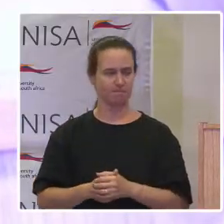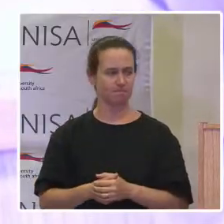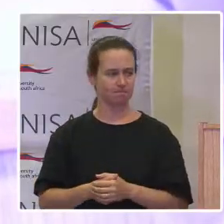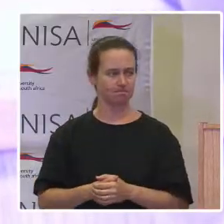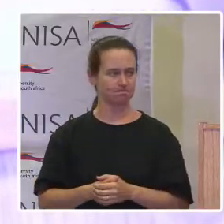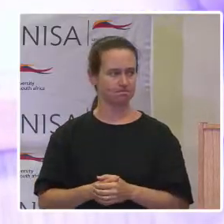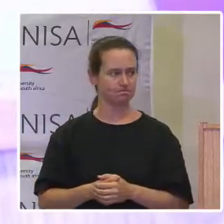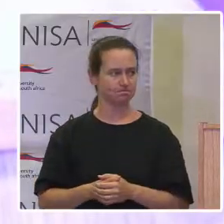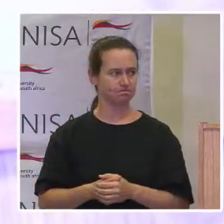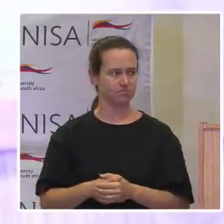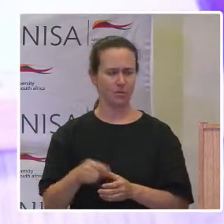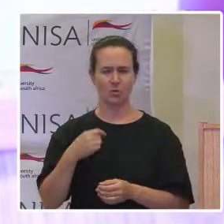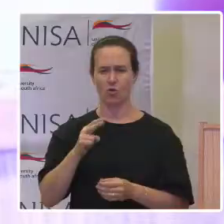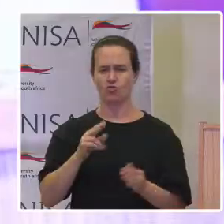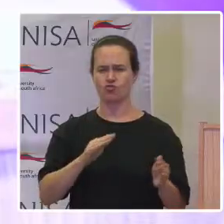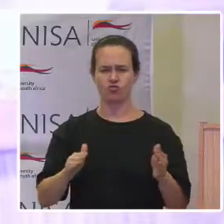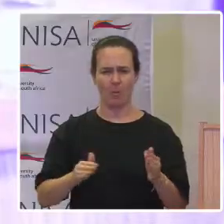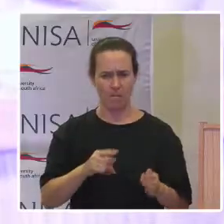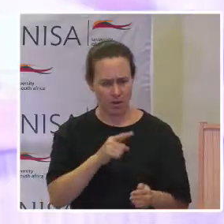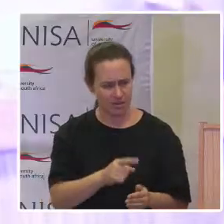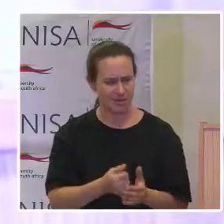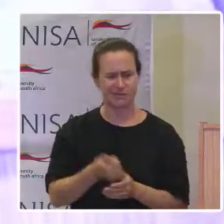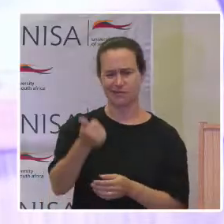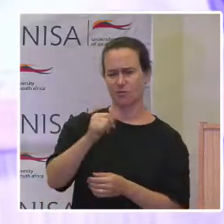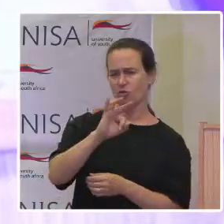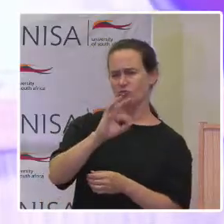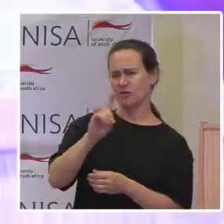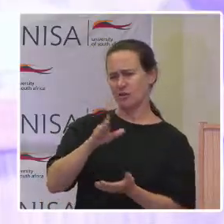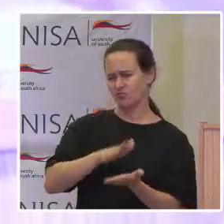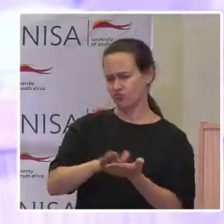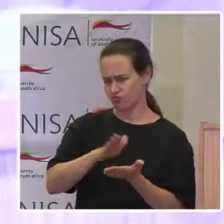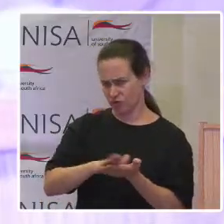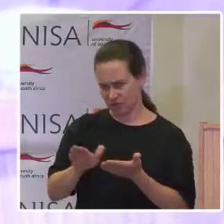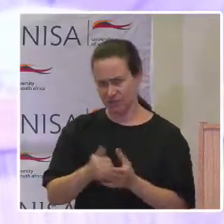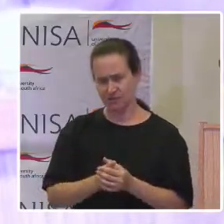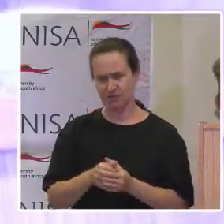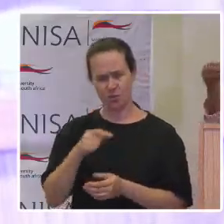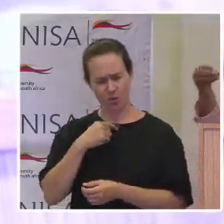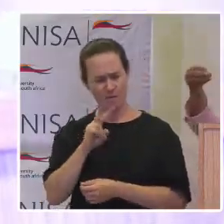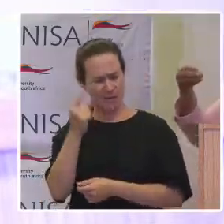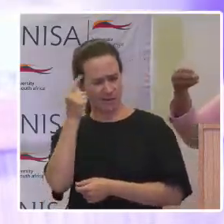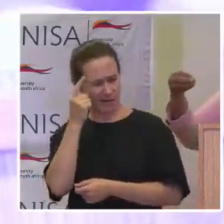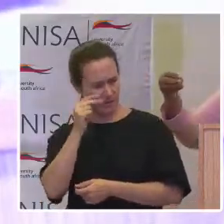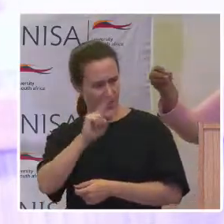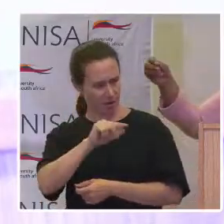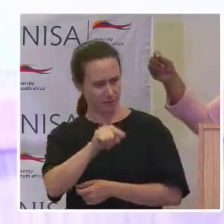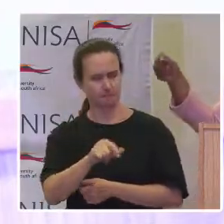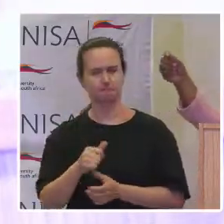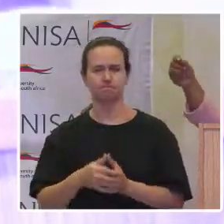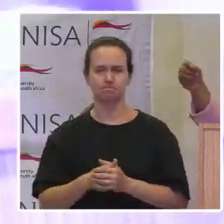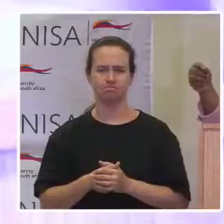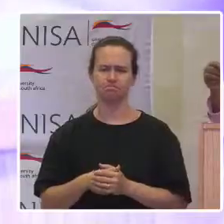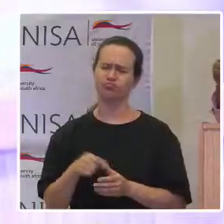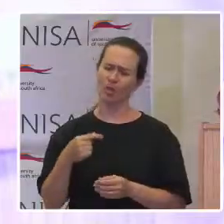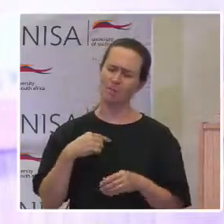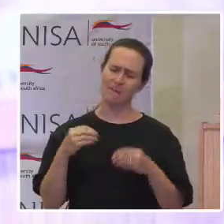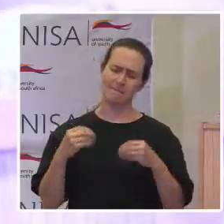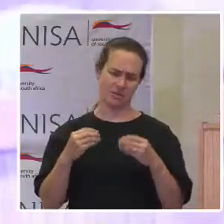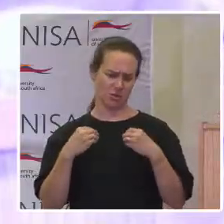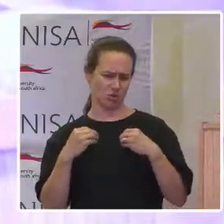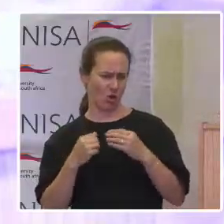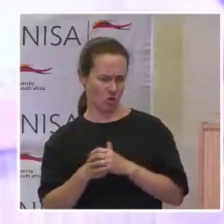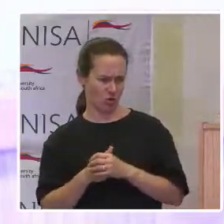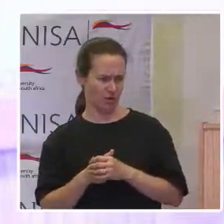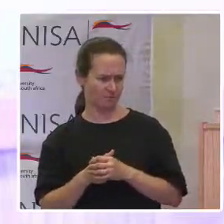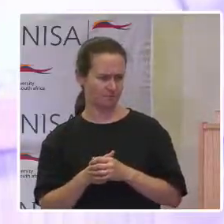look at robotics, we look at 3D printing. Those are the things that we need to think about to say, as an entrepreneur, what is it that